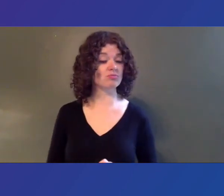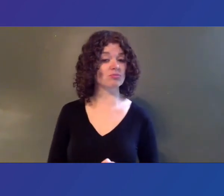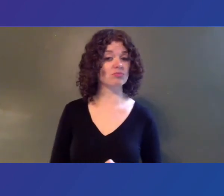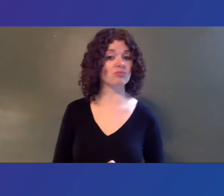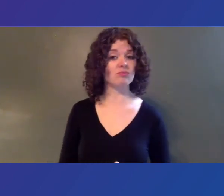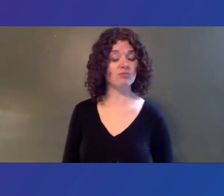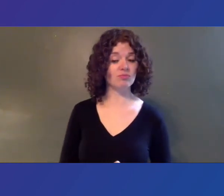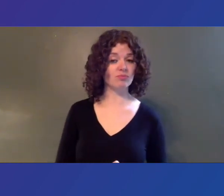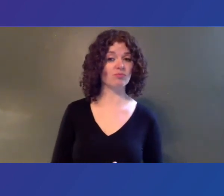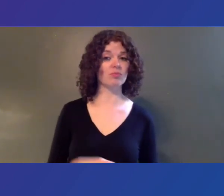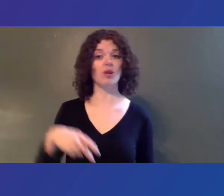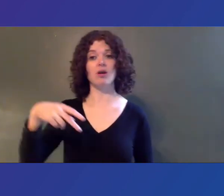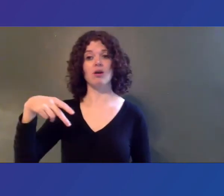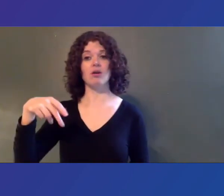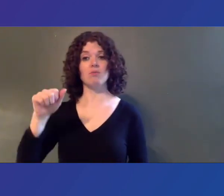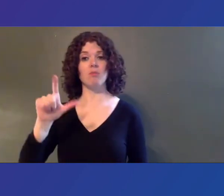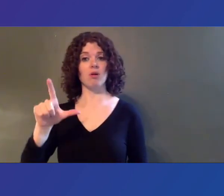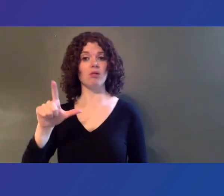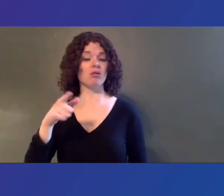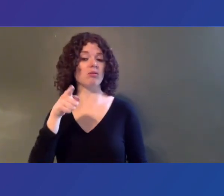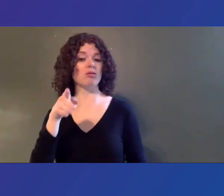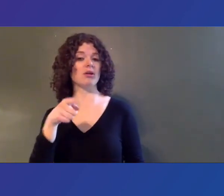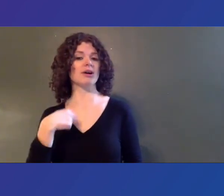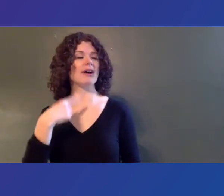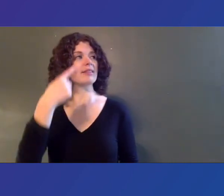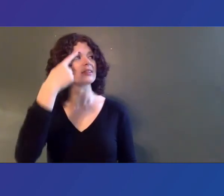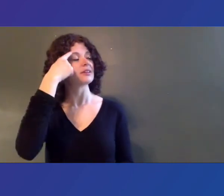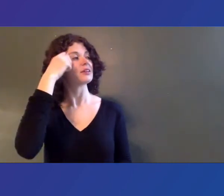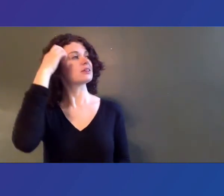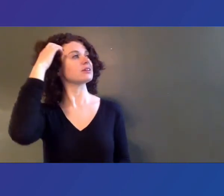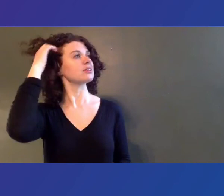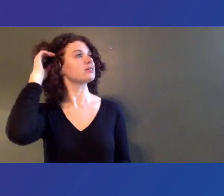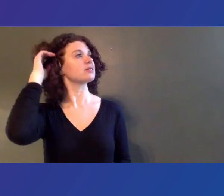I think this idea of